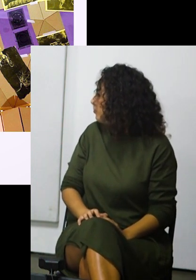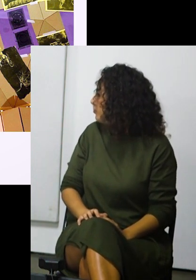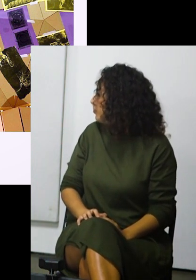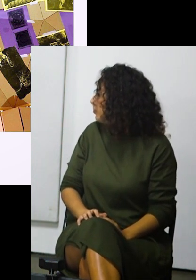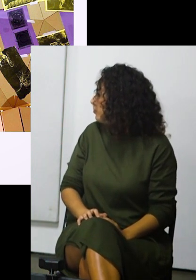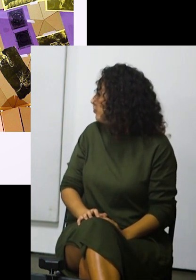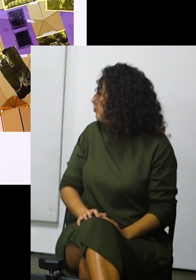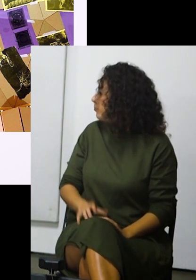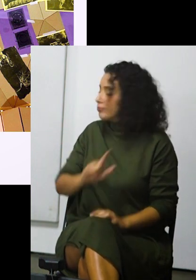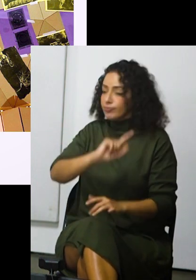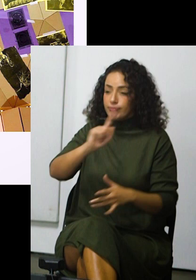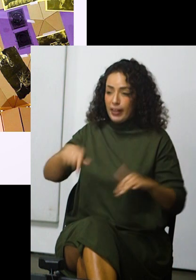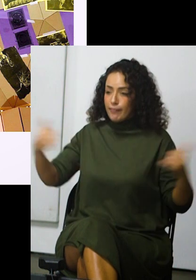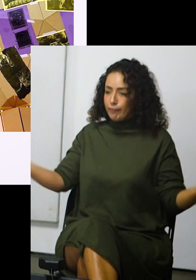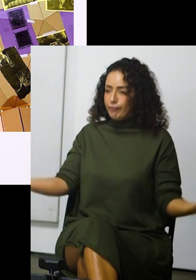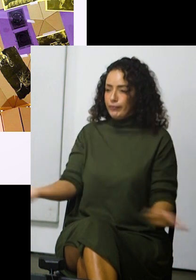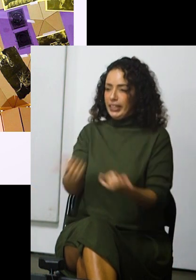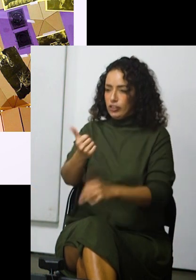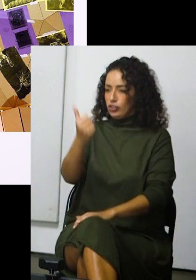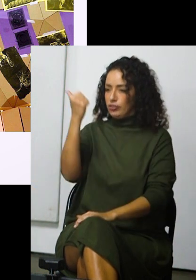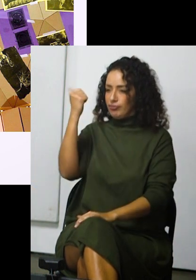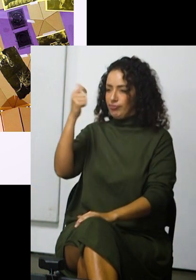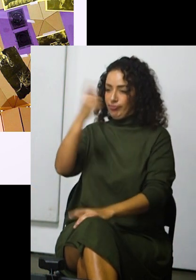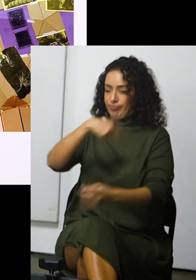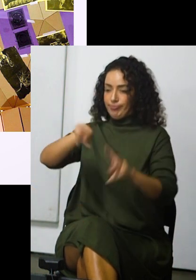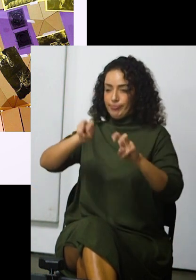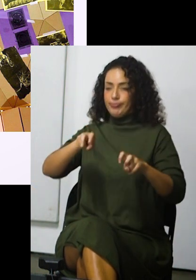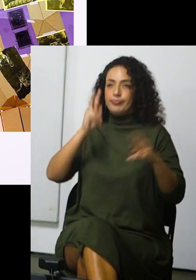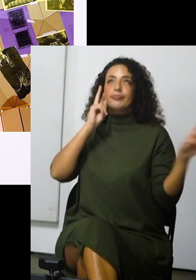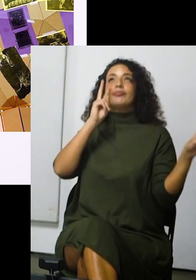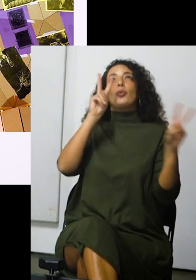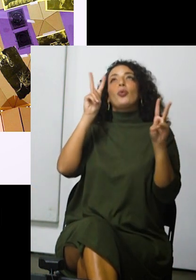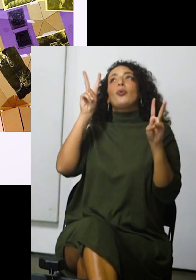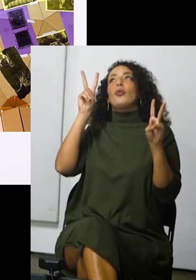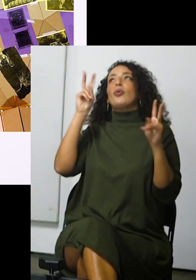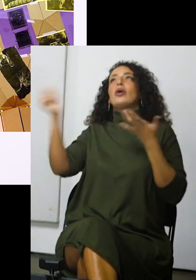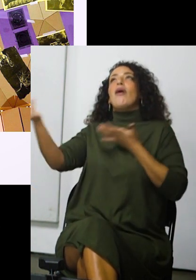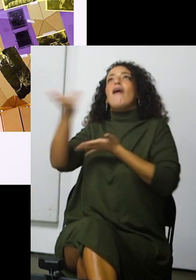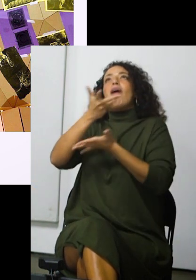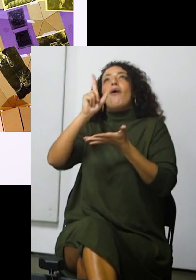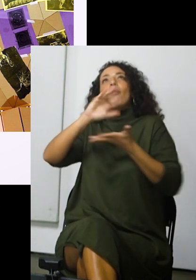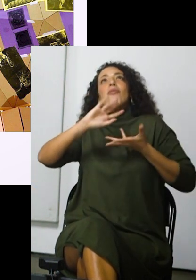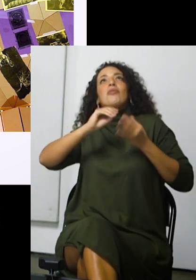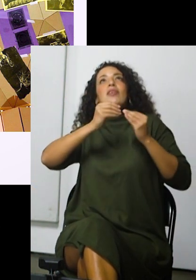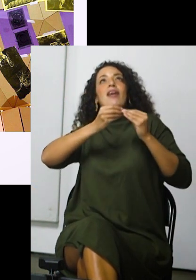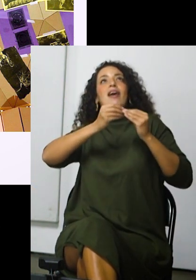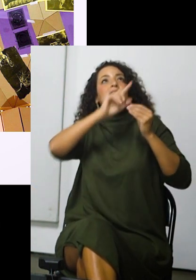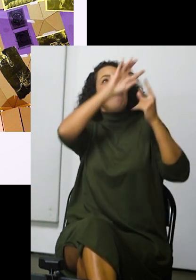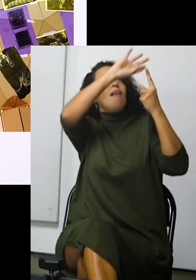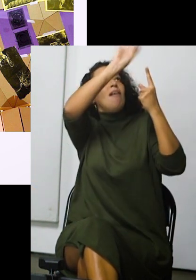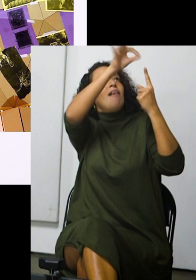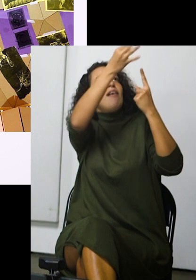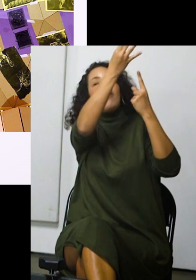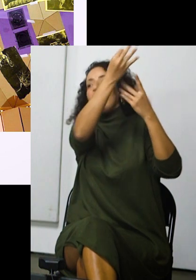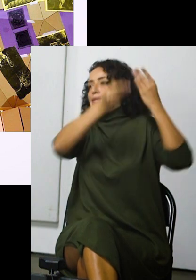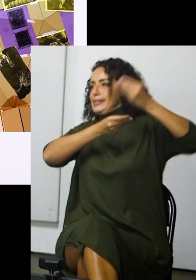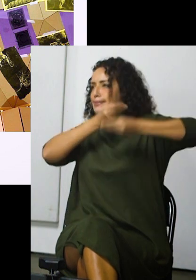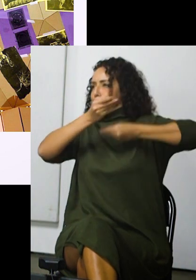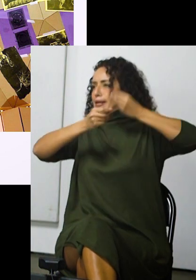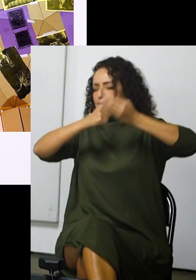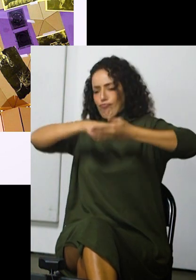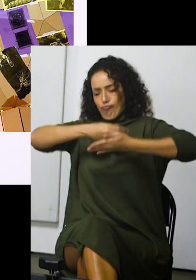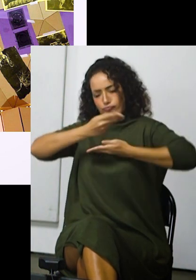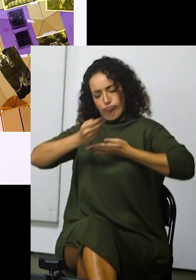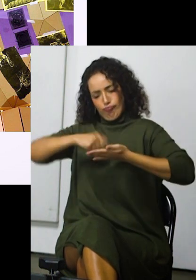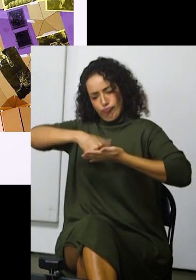Eventually, the dome was fully formed, and we sat beneath it discussing what we had made, telling each other about different elements we had worked on, and reflecting on how